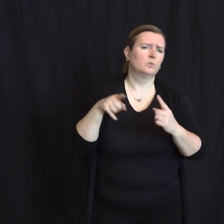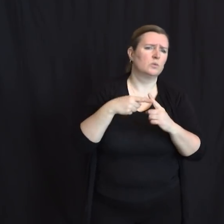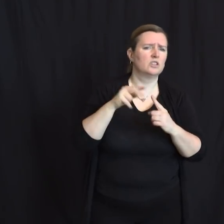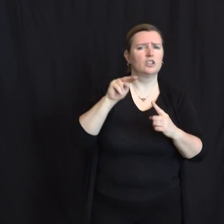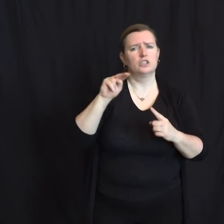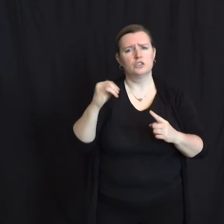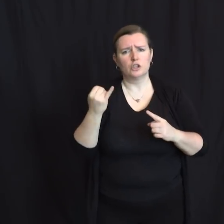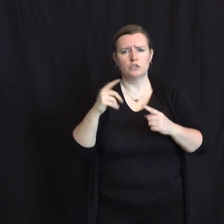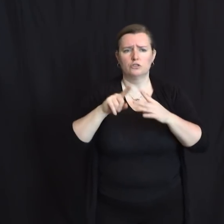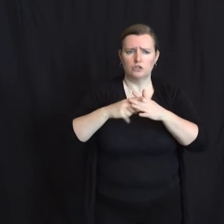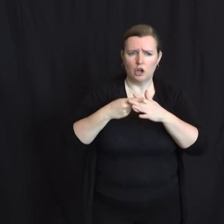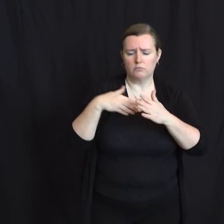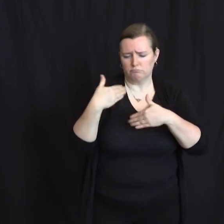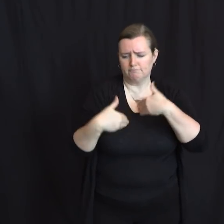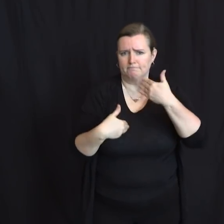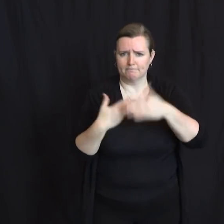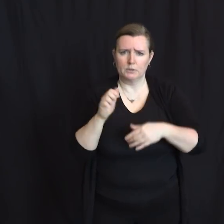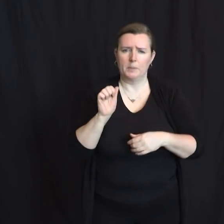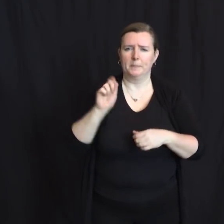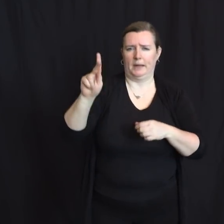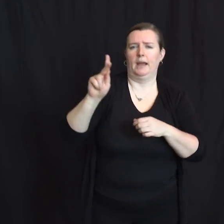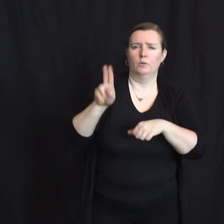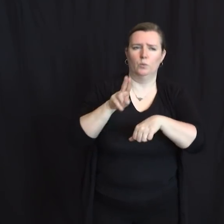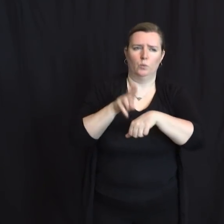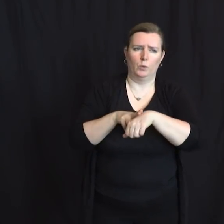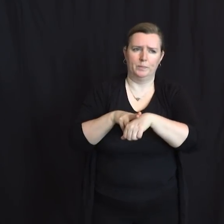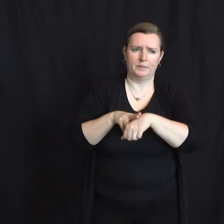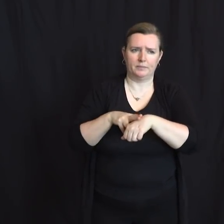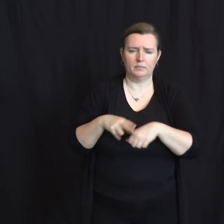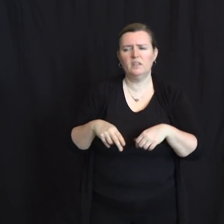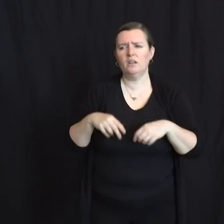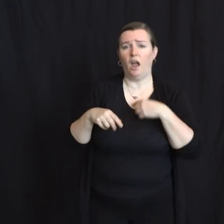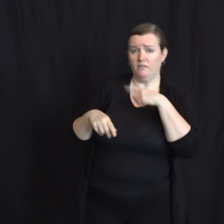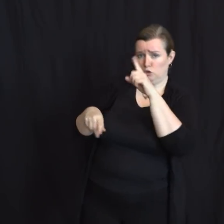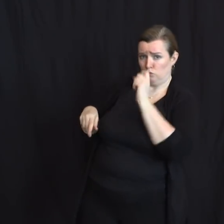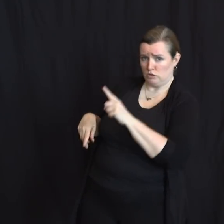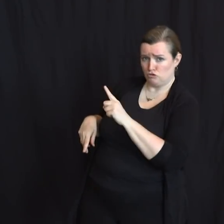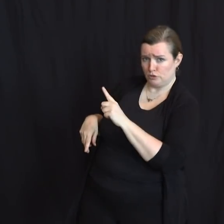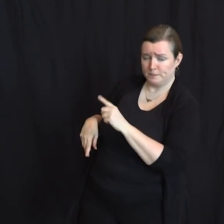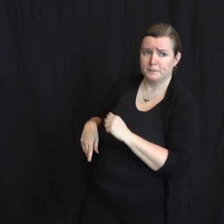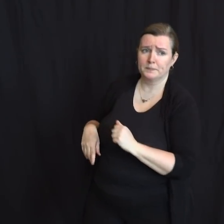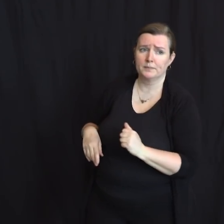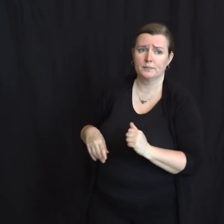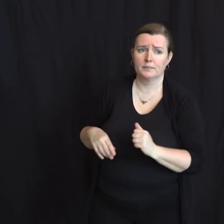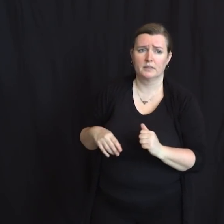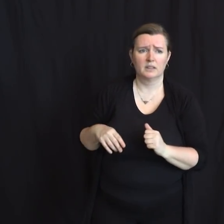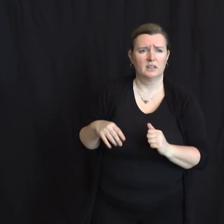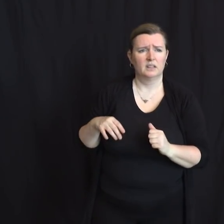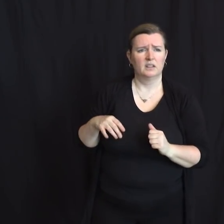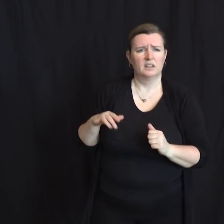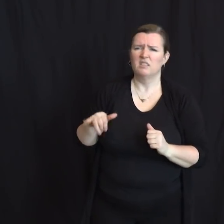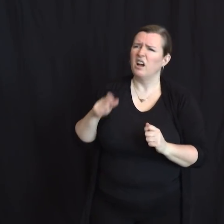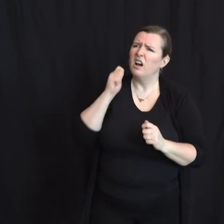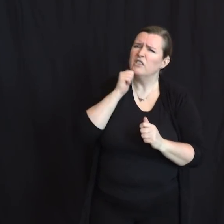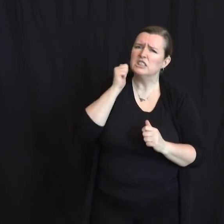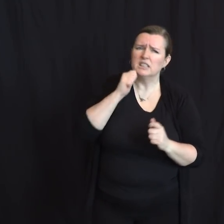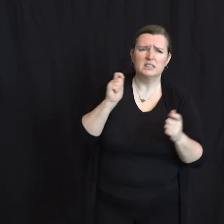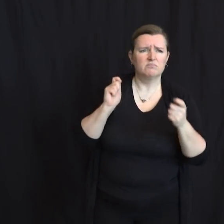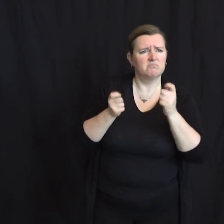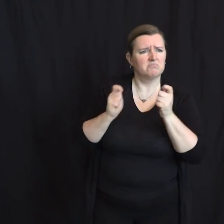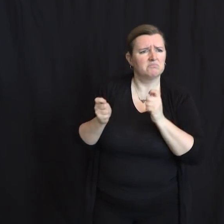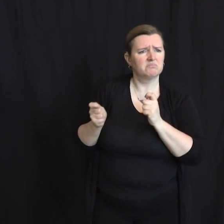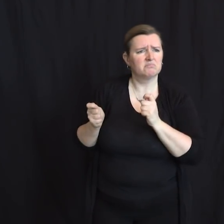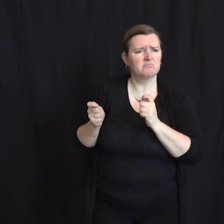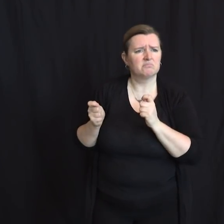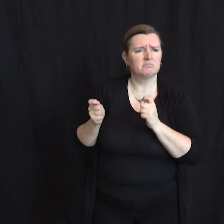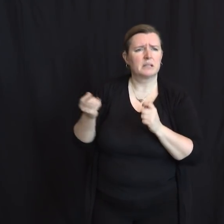Governor. You've talked a little bit about this moving from day to day, but could you just give us a sense, what kind